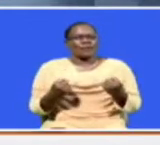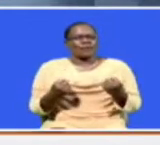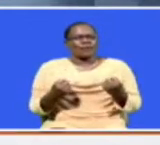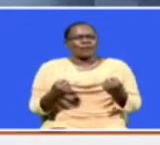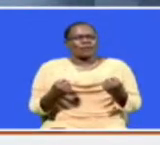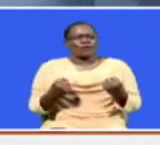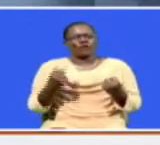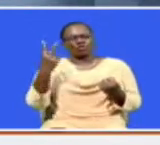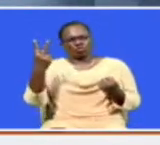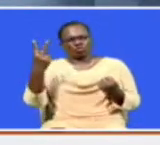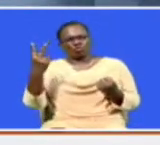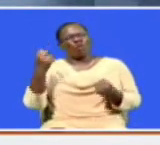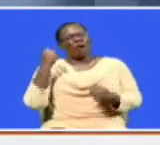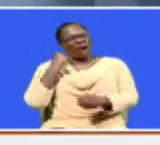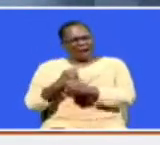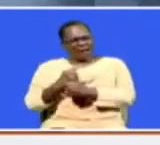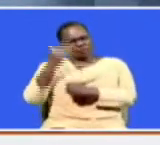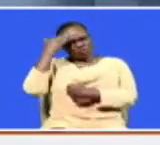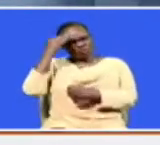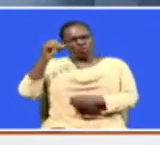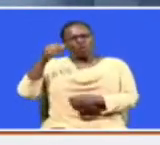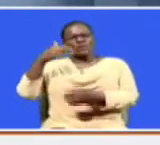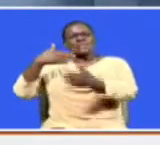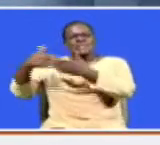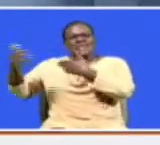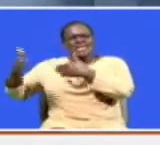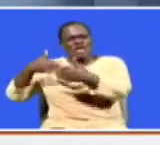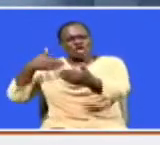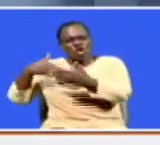Signal and Telegram.